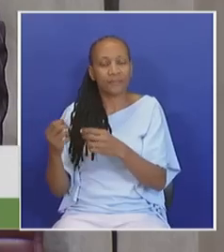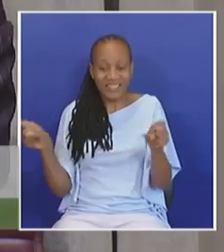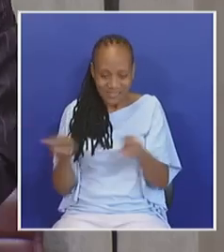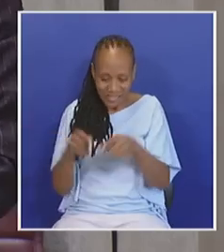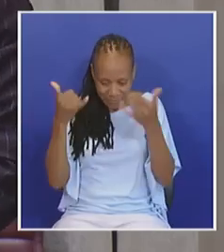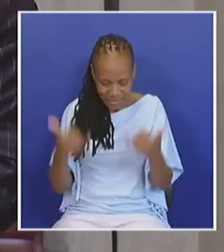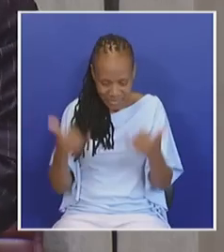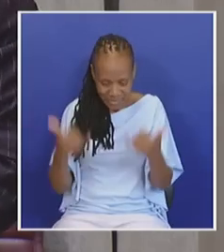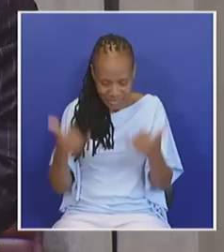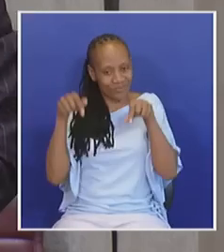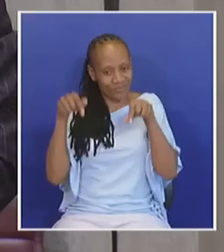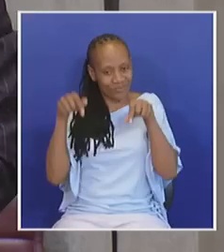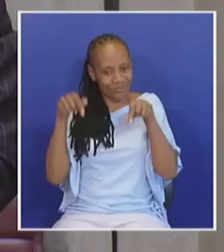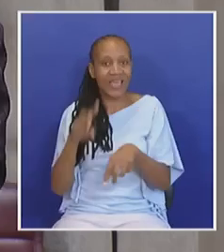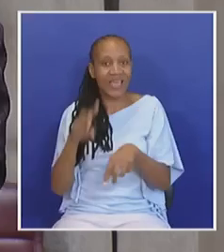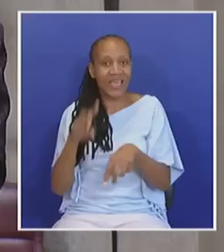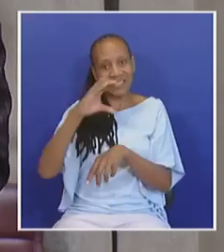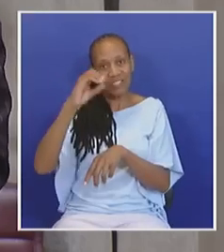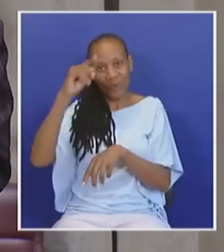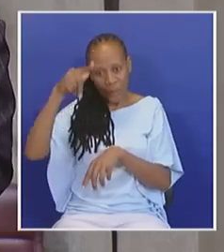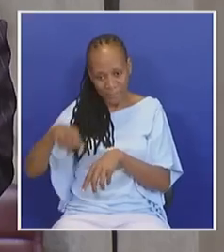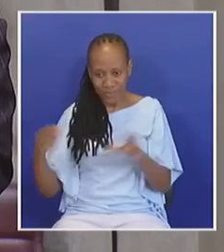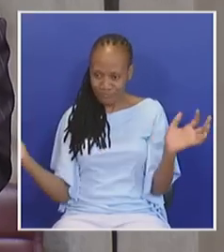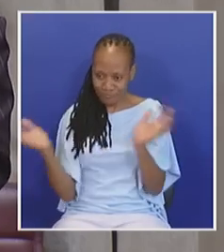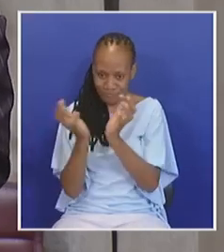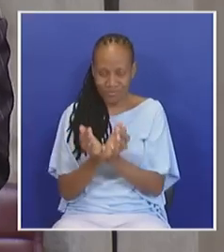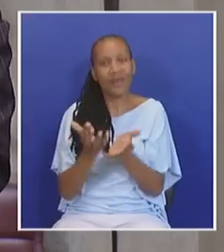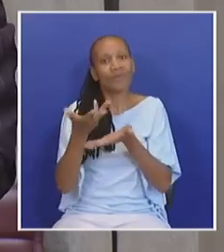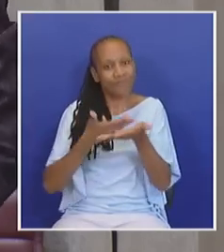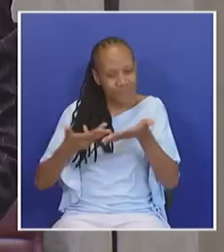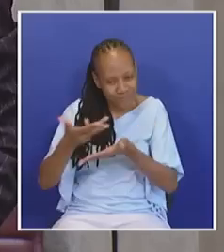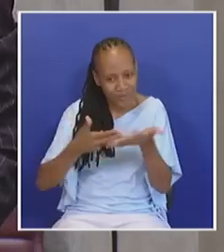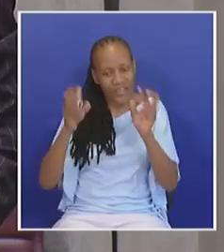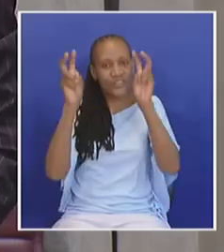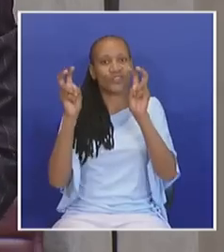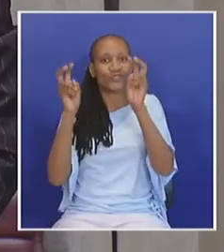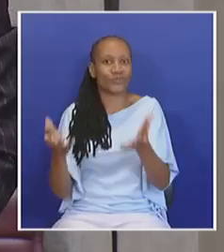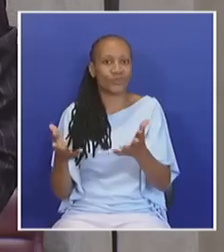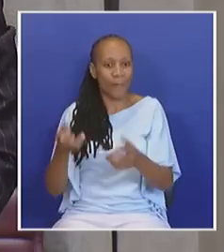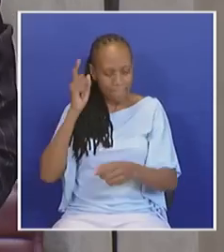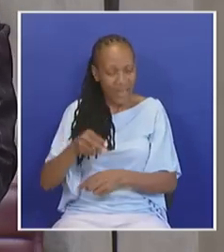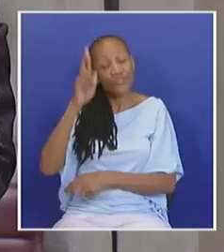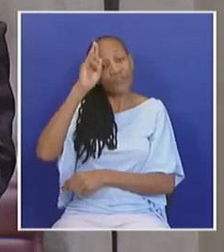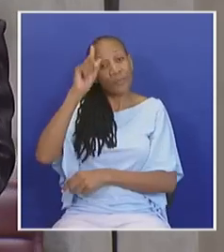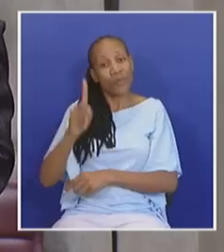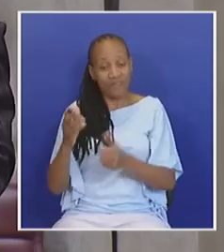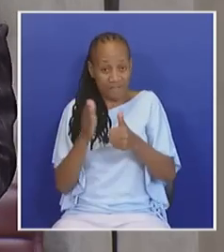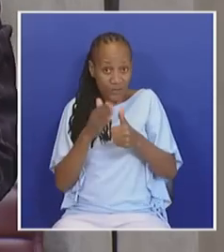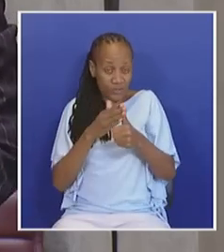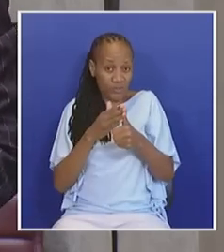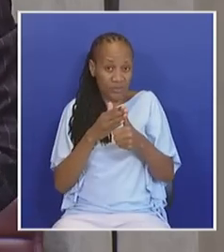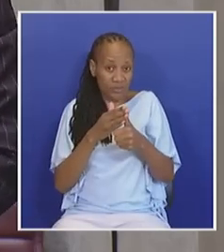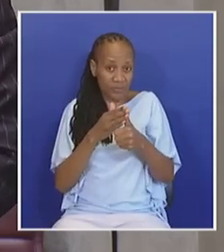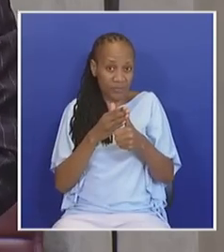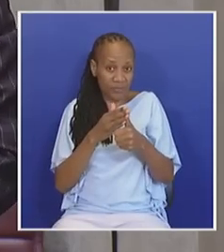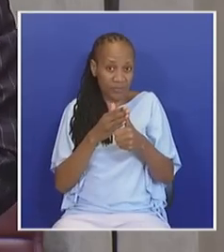afternoon, as the NCOP gathers to debate this abomination, we would do well to remind ourselves that first, the origins